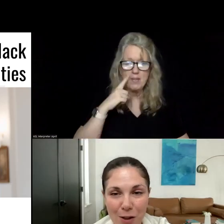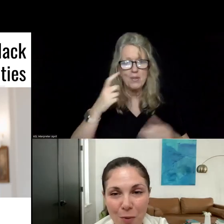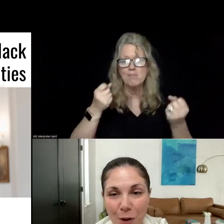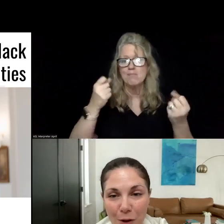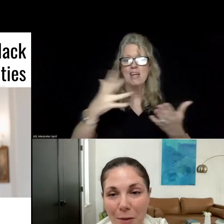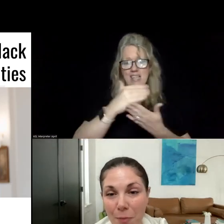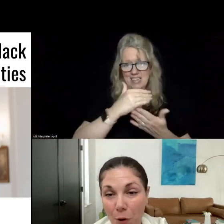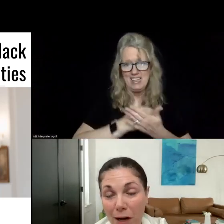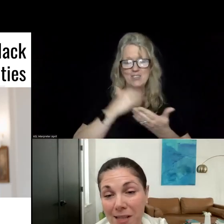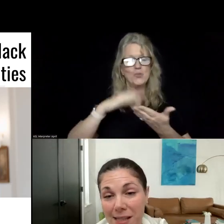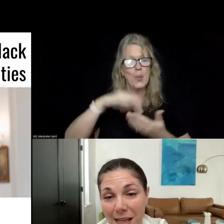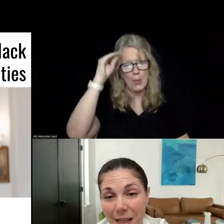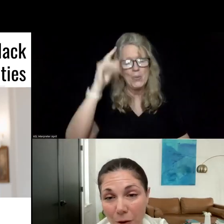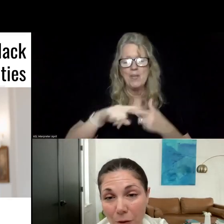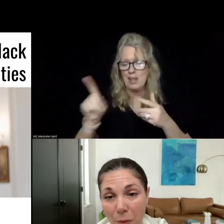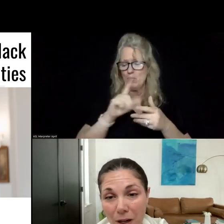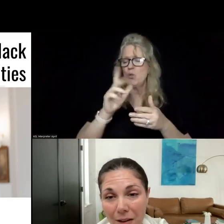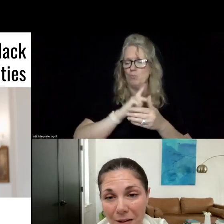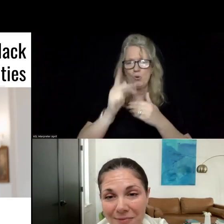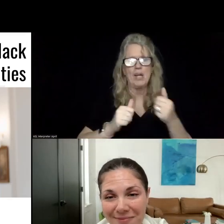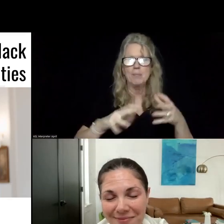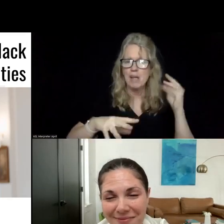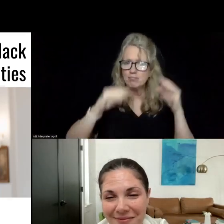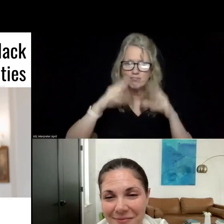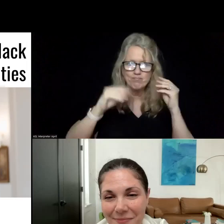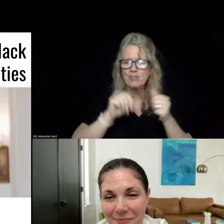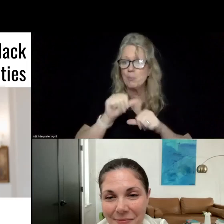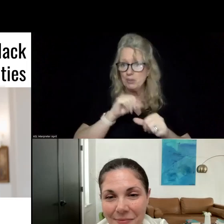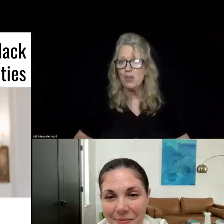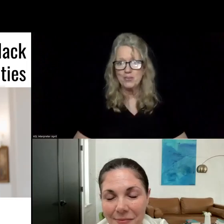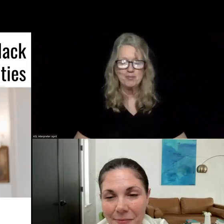lessons learned that programs and states can learn from one another.